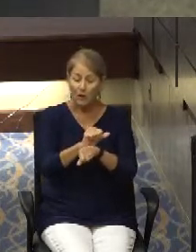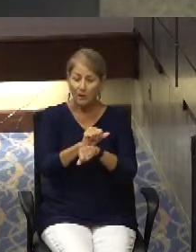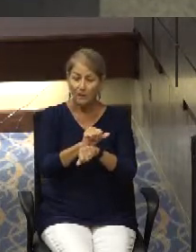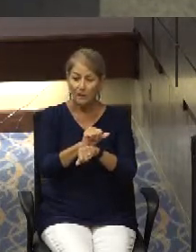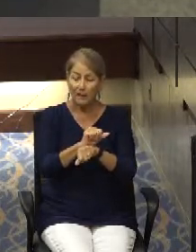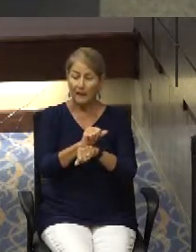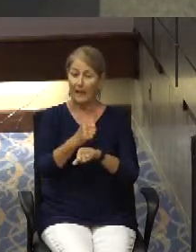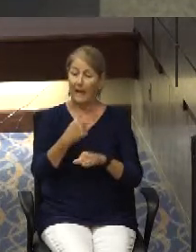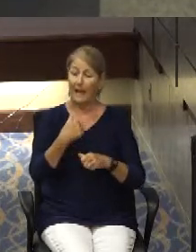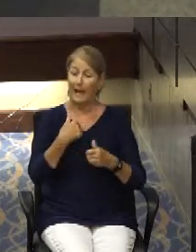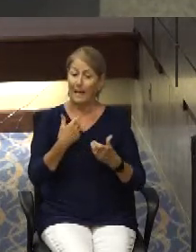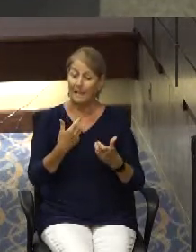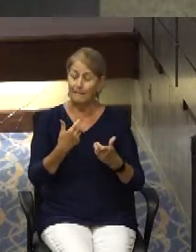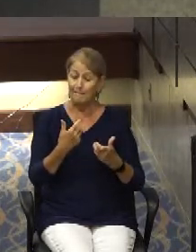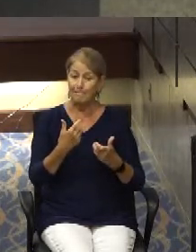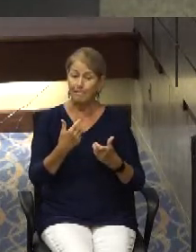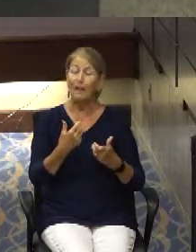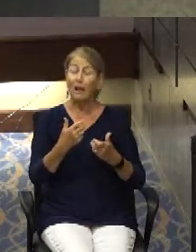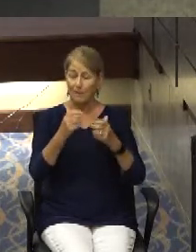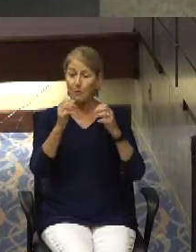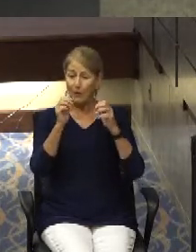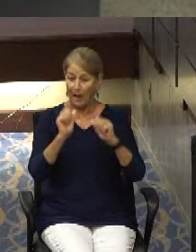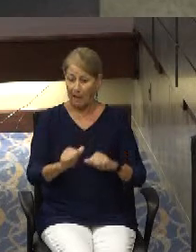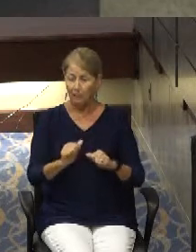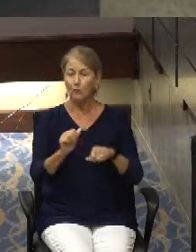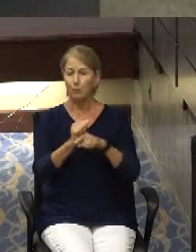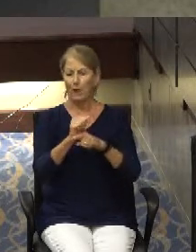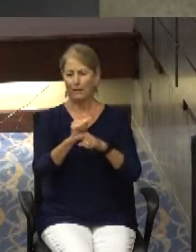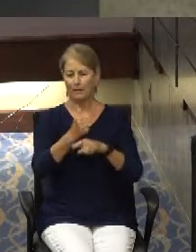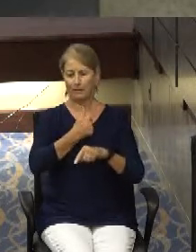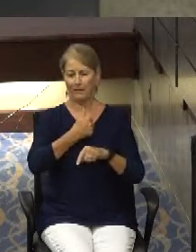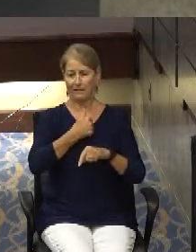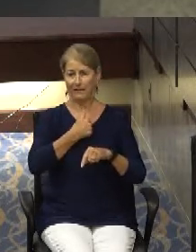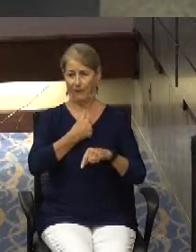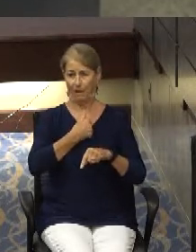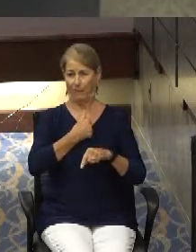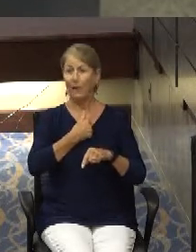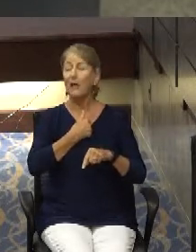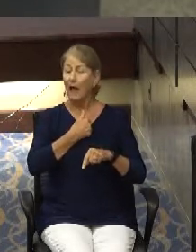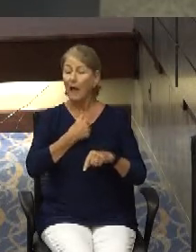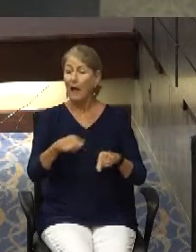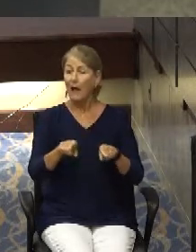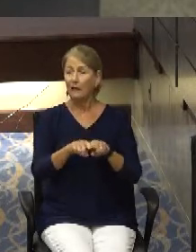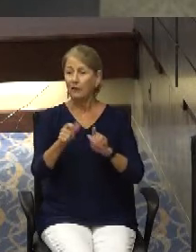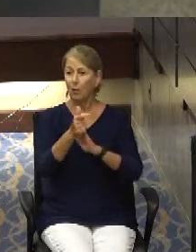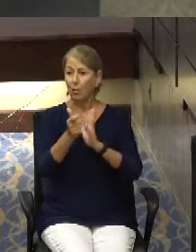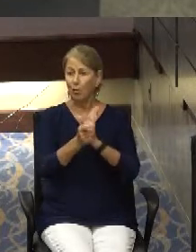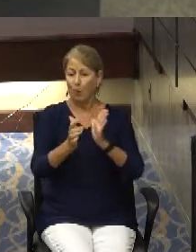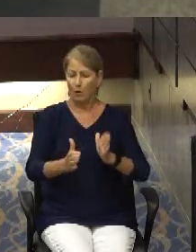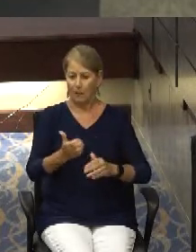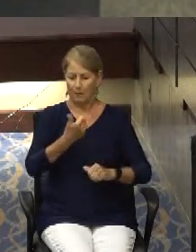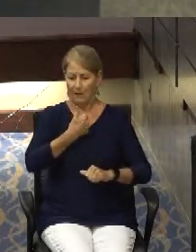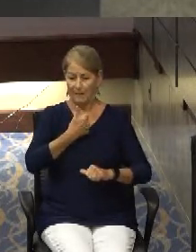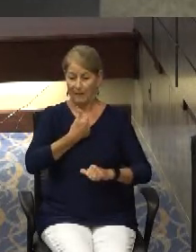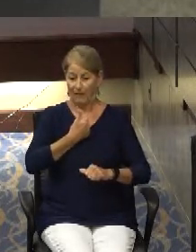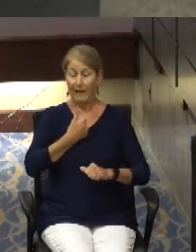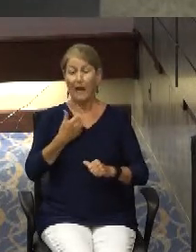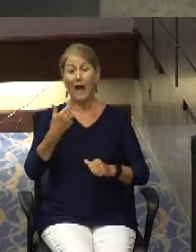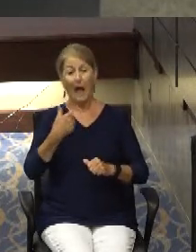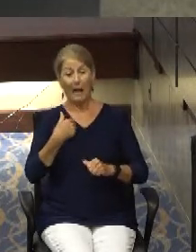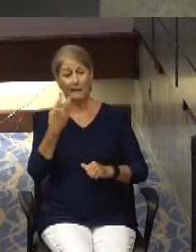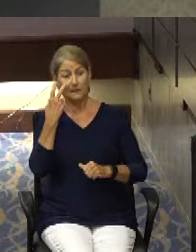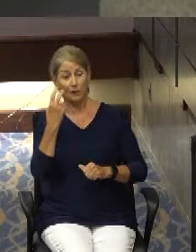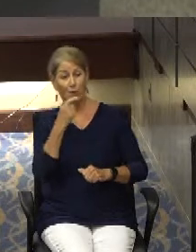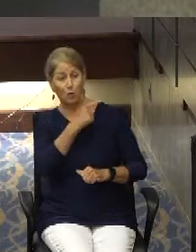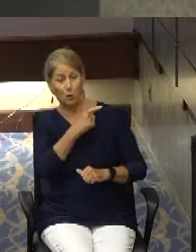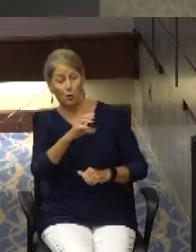I've been able to practice law myself in private practice. And been a part. I see you